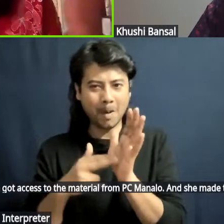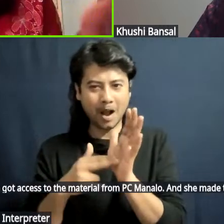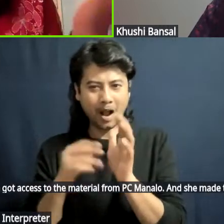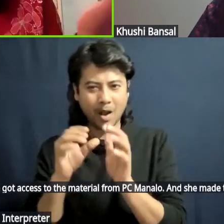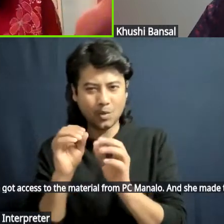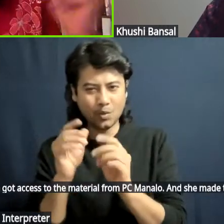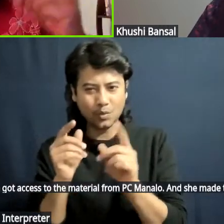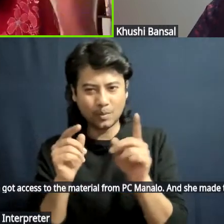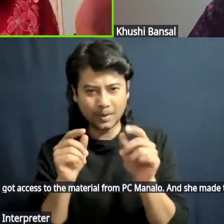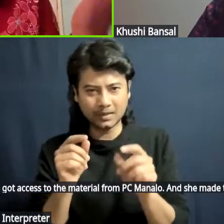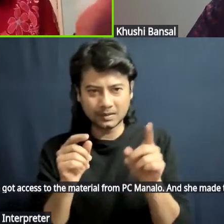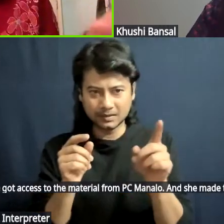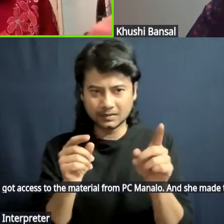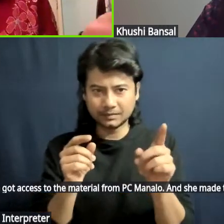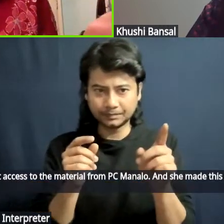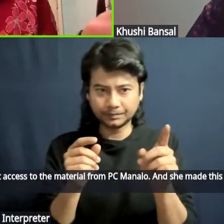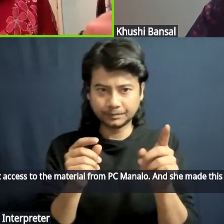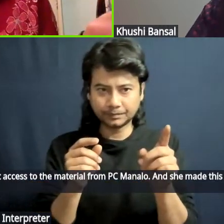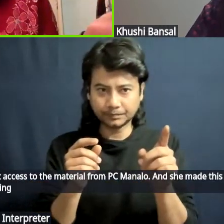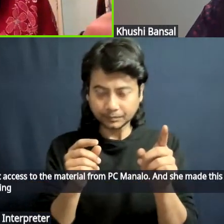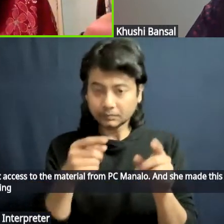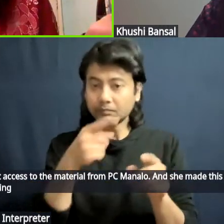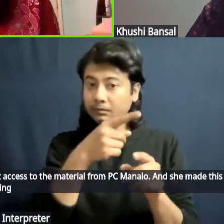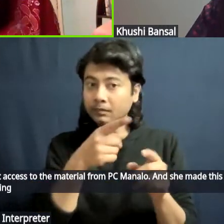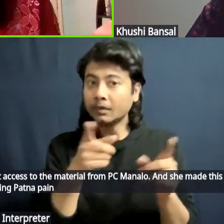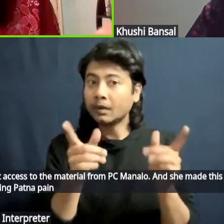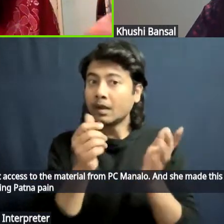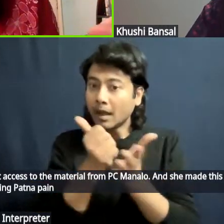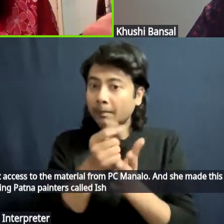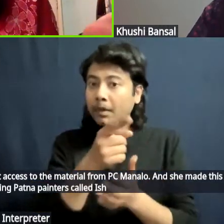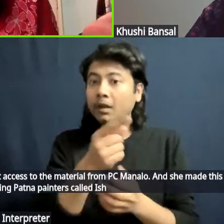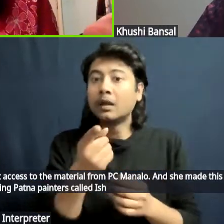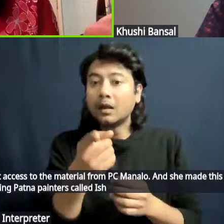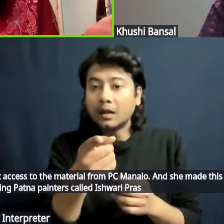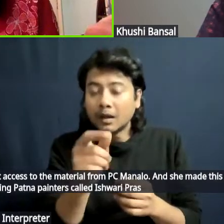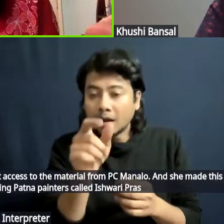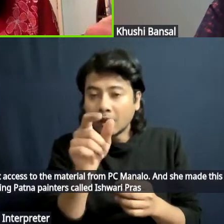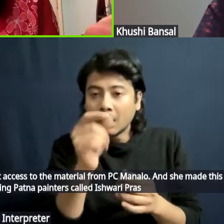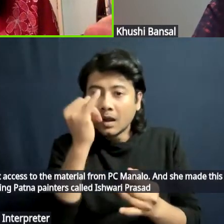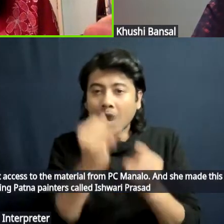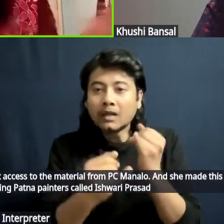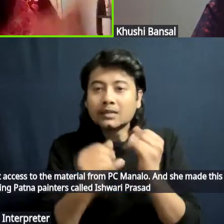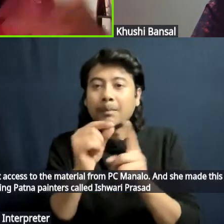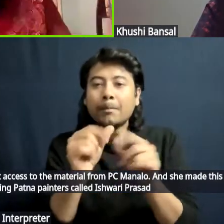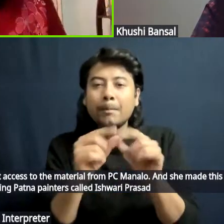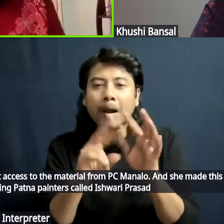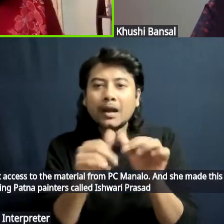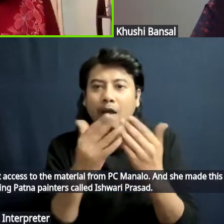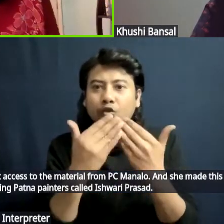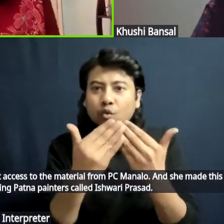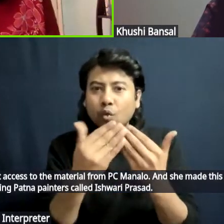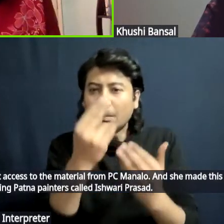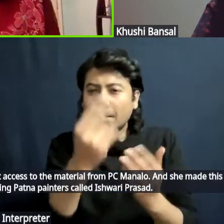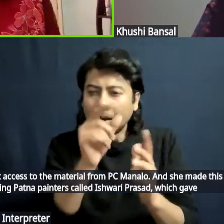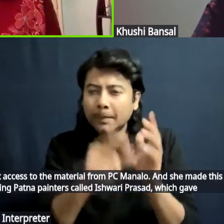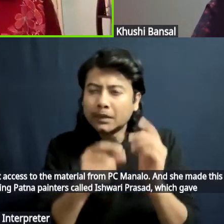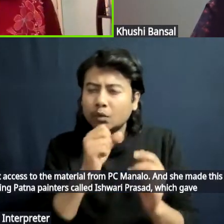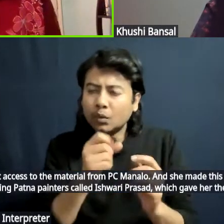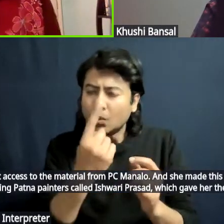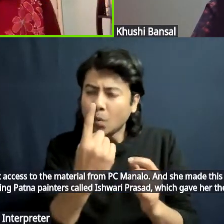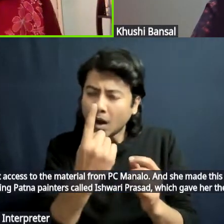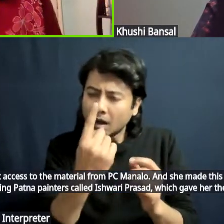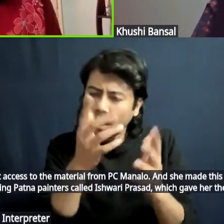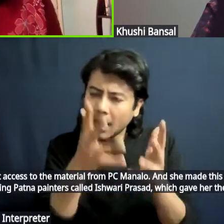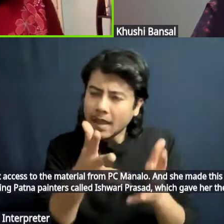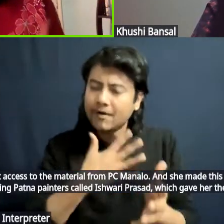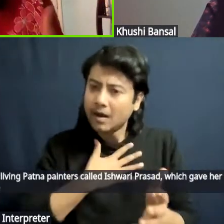of the last living Patna painters called Ishwari Prasad, um, which gave her the idea that the